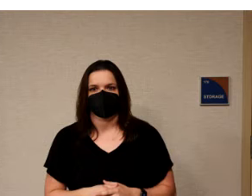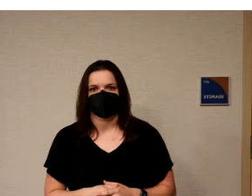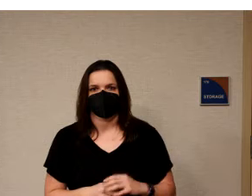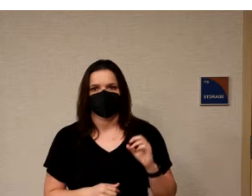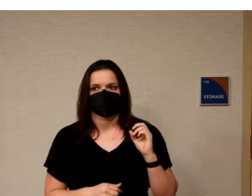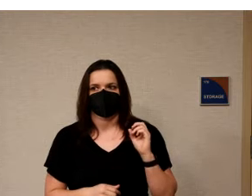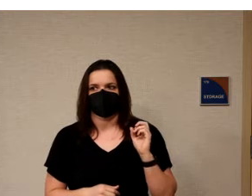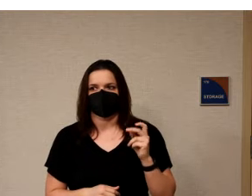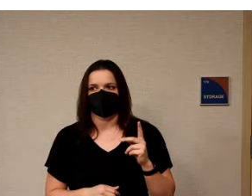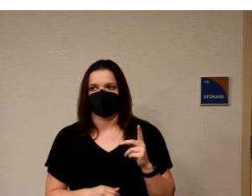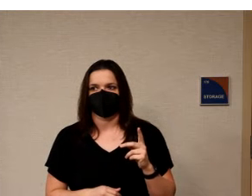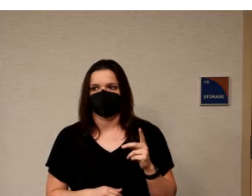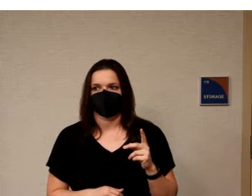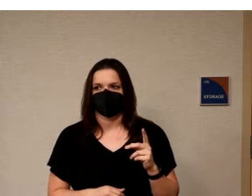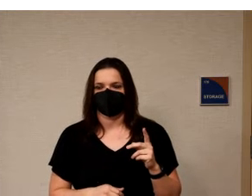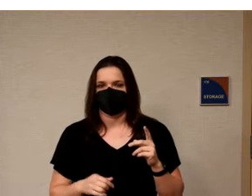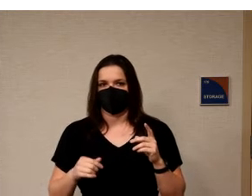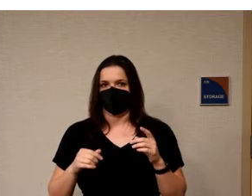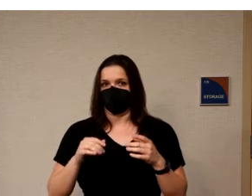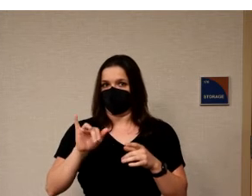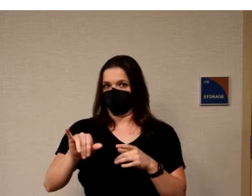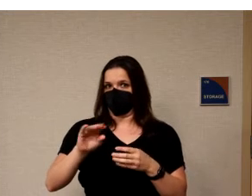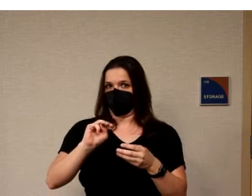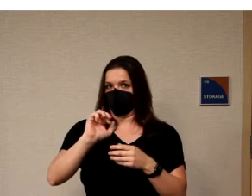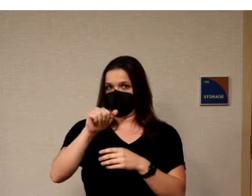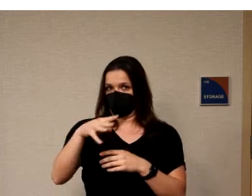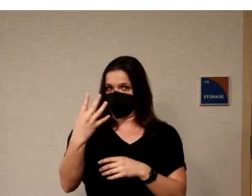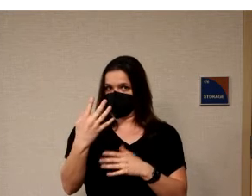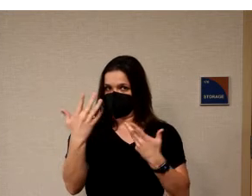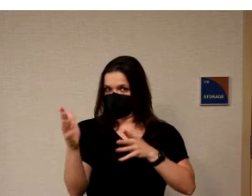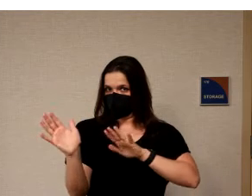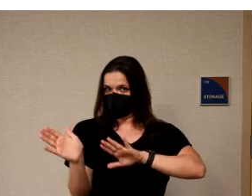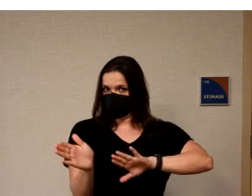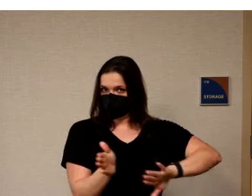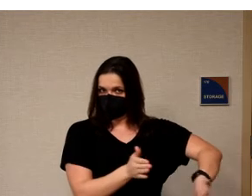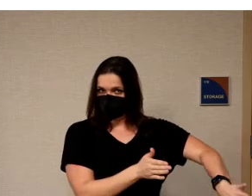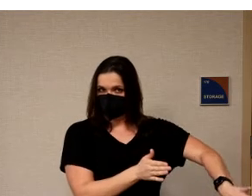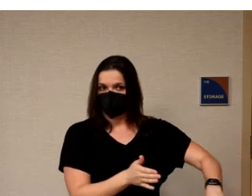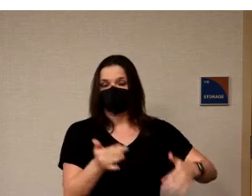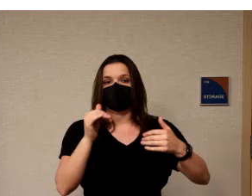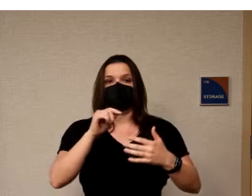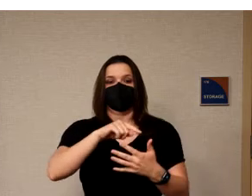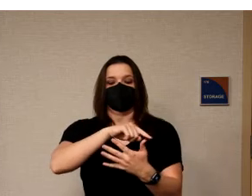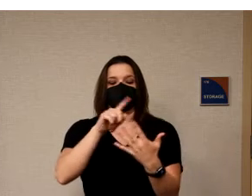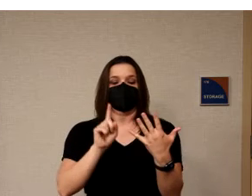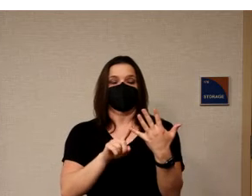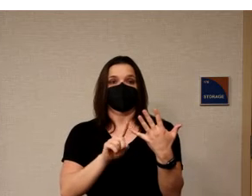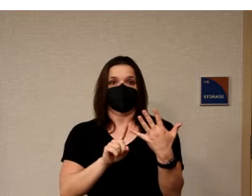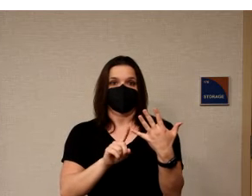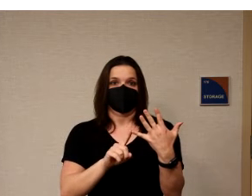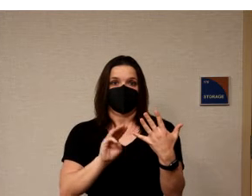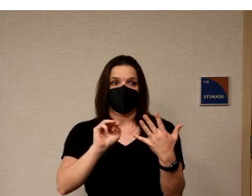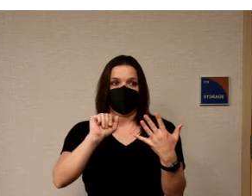Okay, We're on scenario 4, are we done there? I believe so. We'll move on to scenario 5.